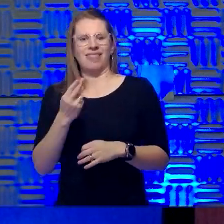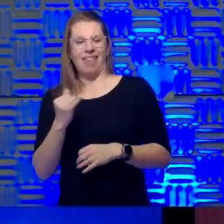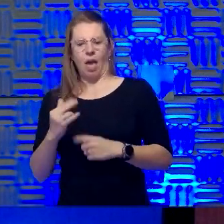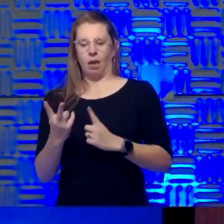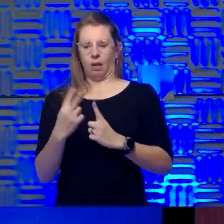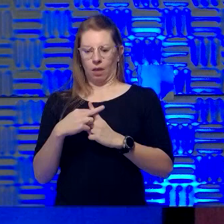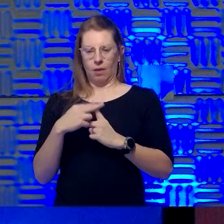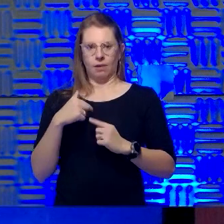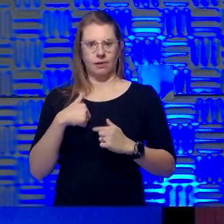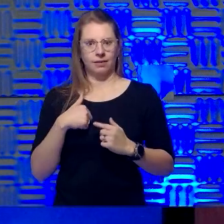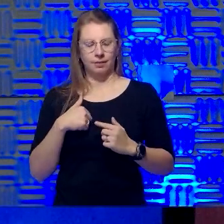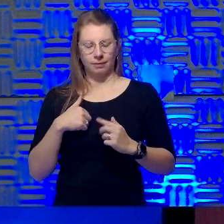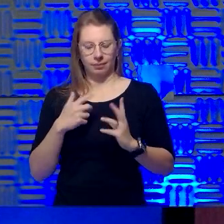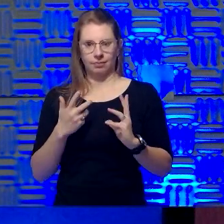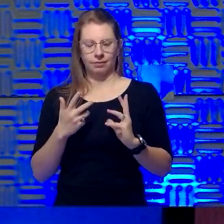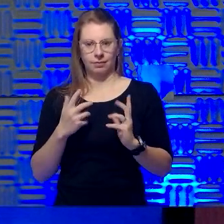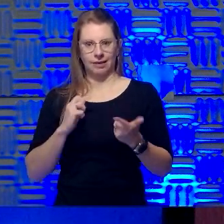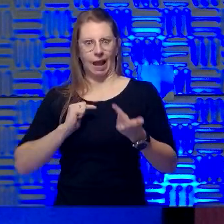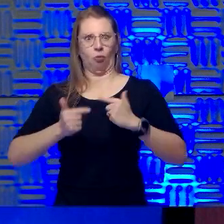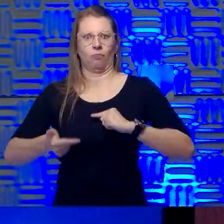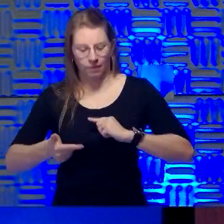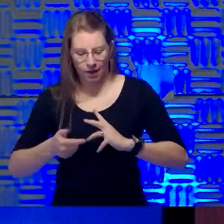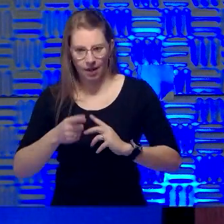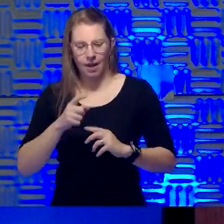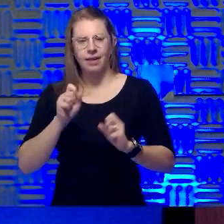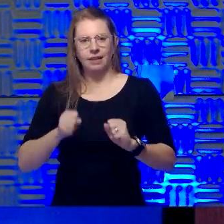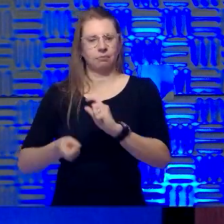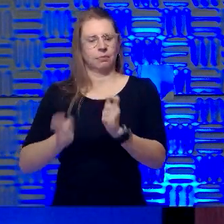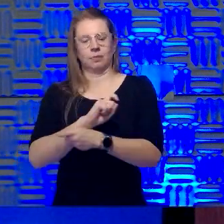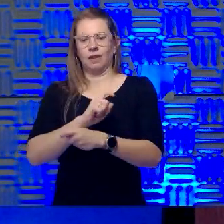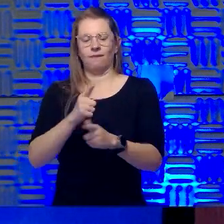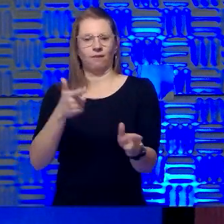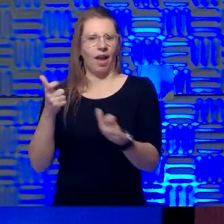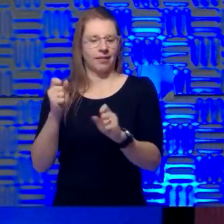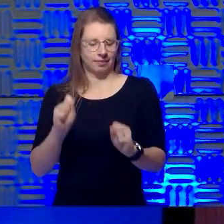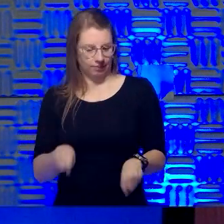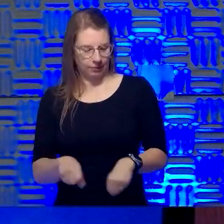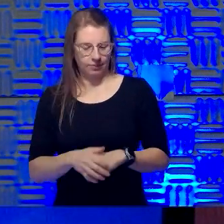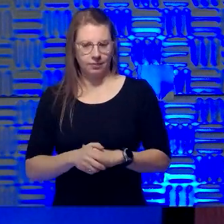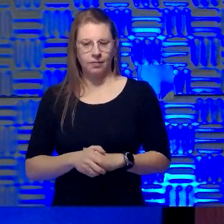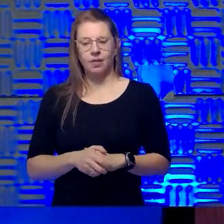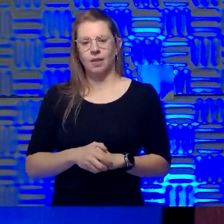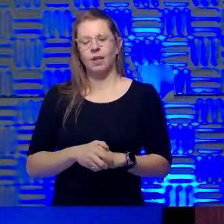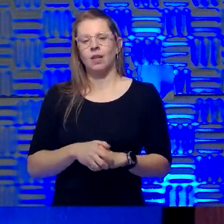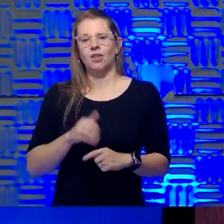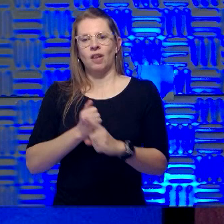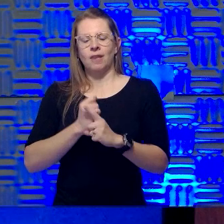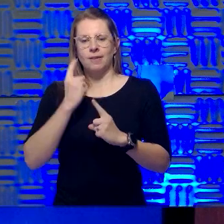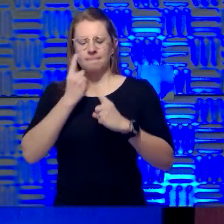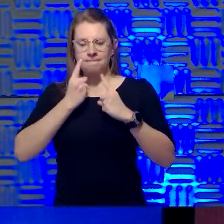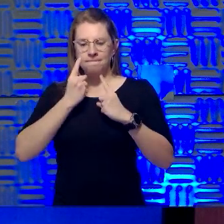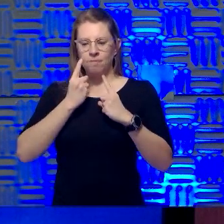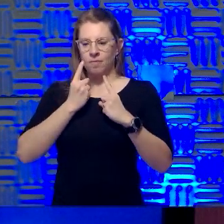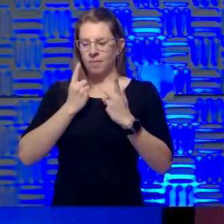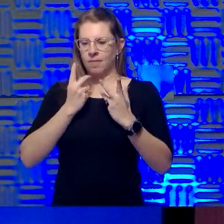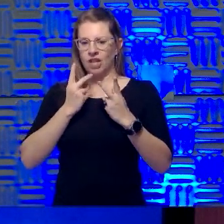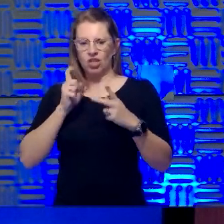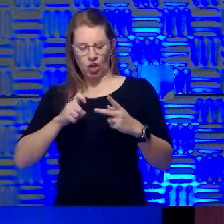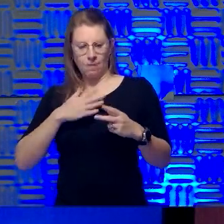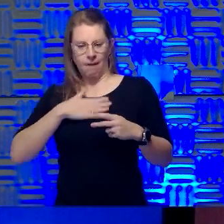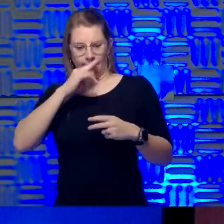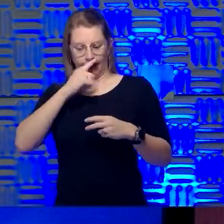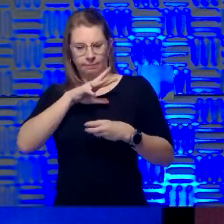flip it can flip really fast. So when you do make considerations about your kids returning to youth